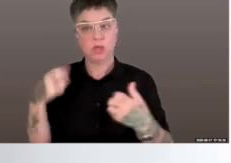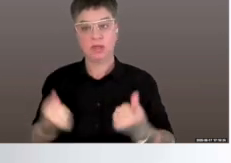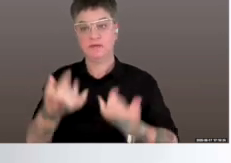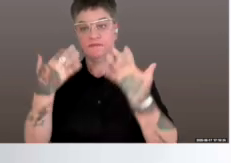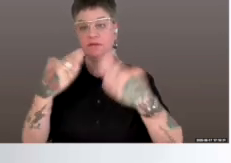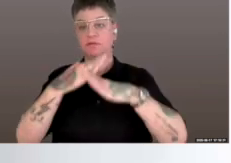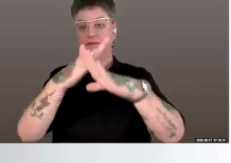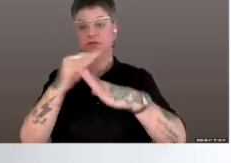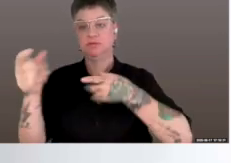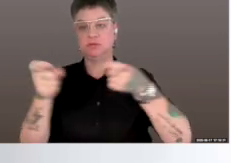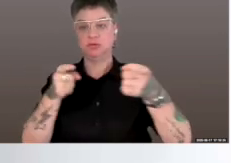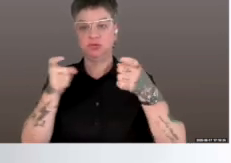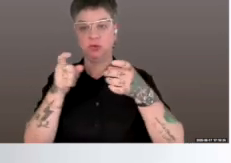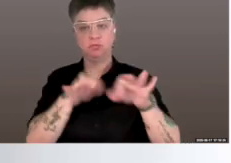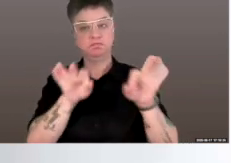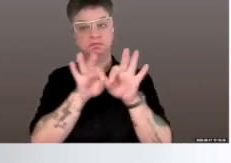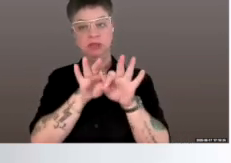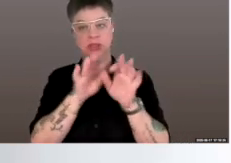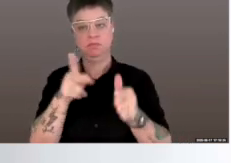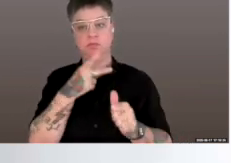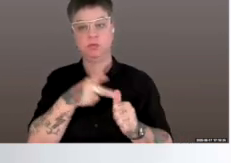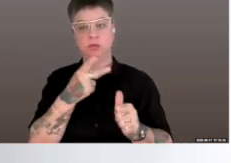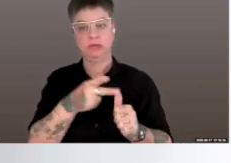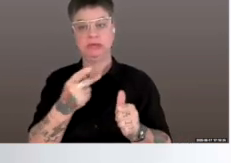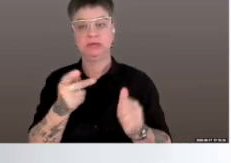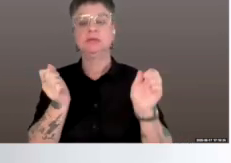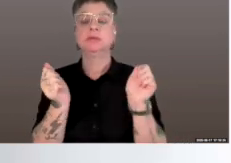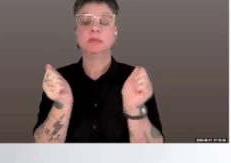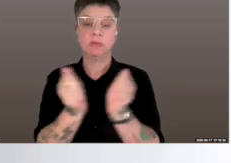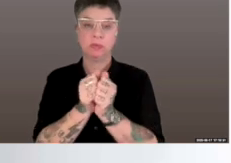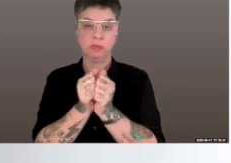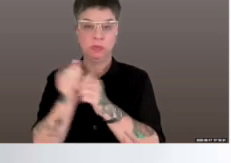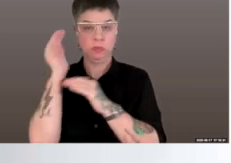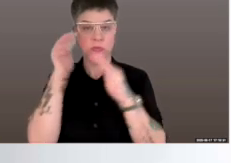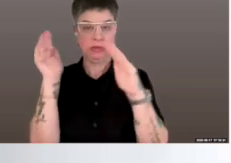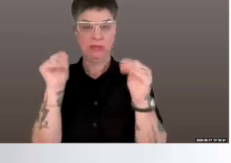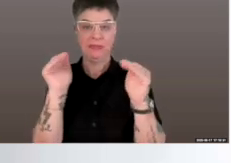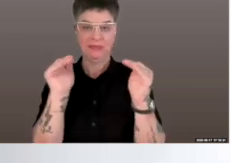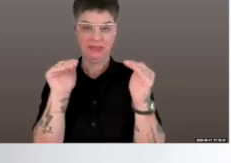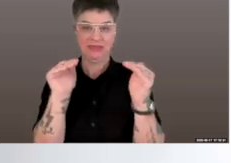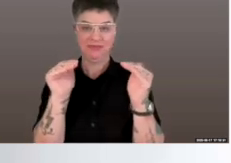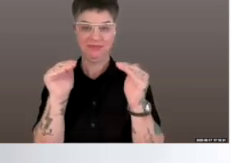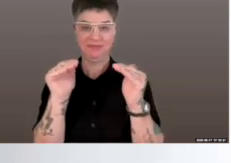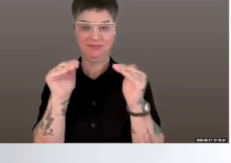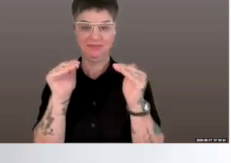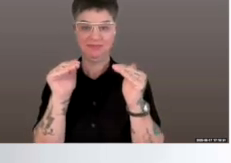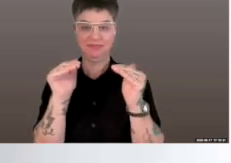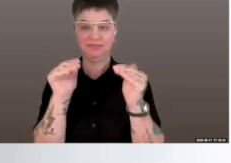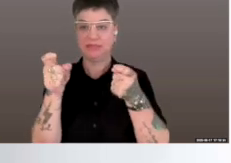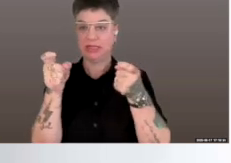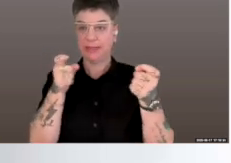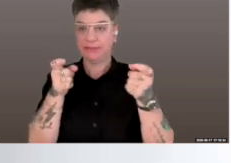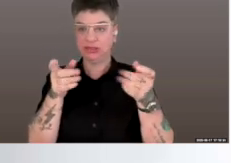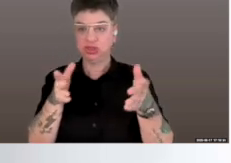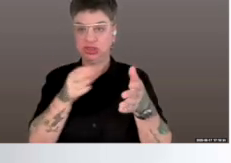As you'll hear in later presentations, staff continues to define metrics for the projects we fund, collect